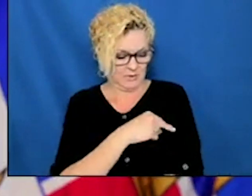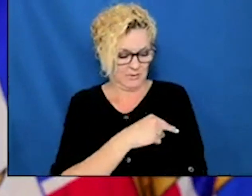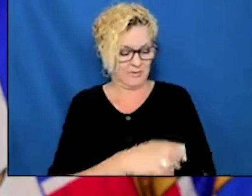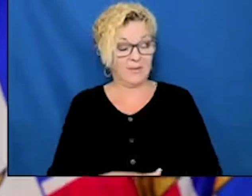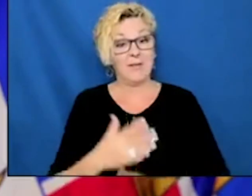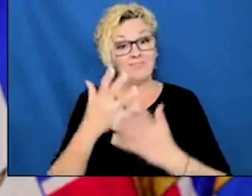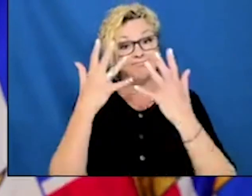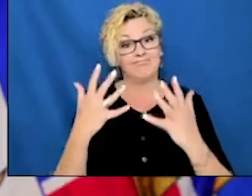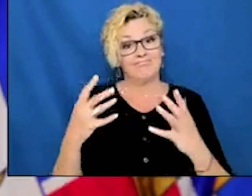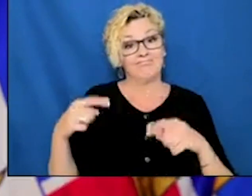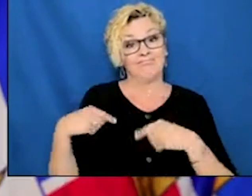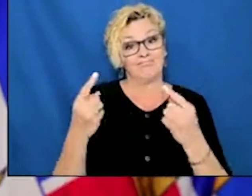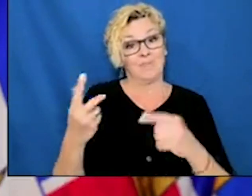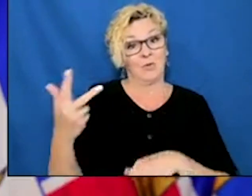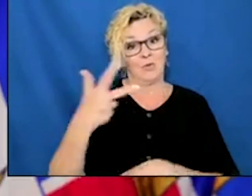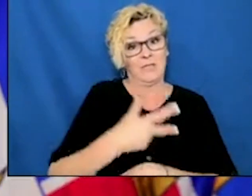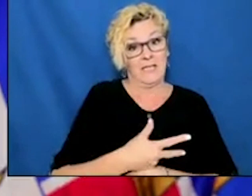province to